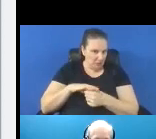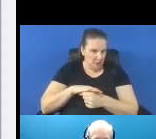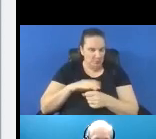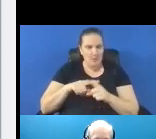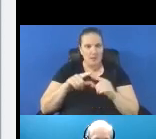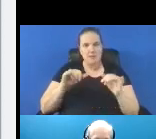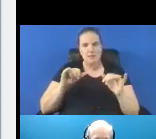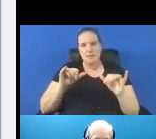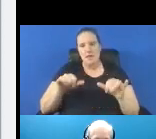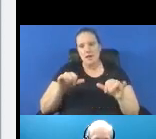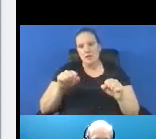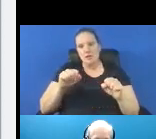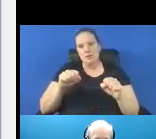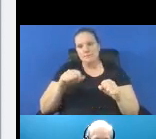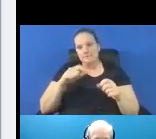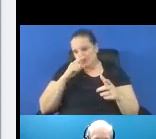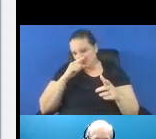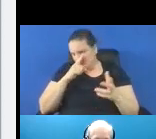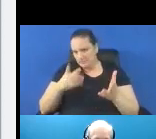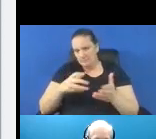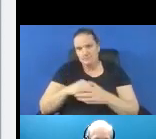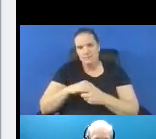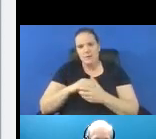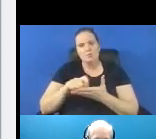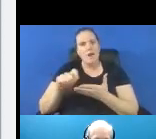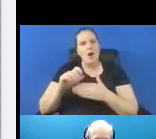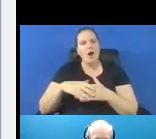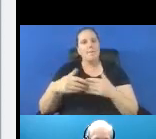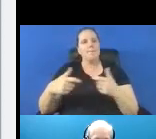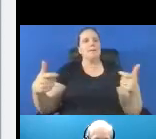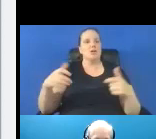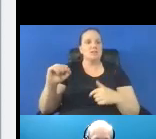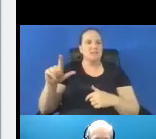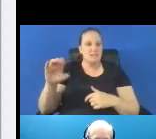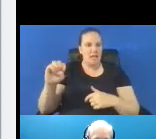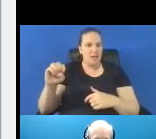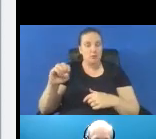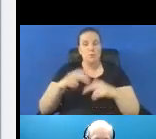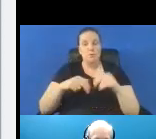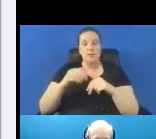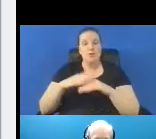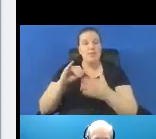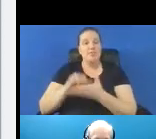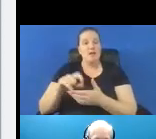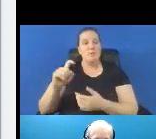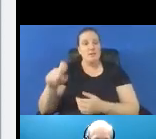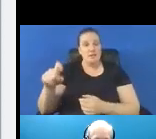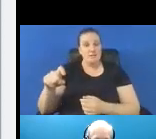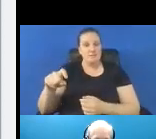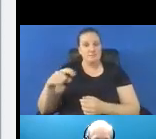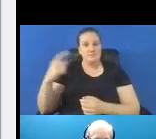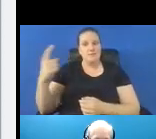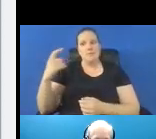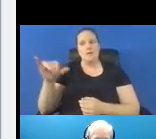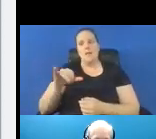could ameliorate it on a bigger scale. So to build on that, I think what we need is for something